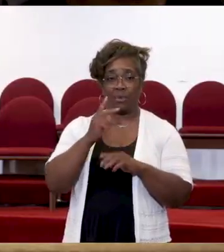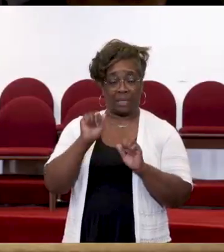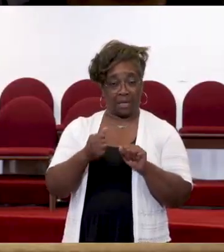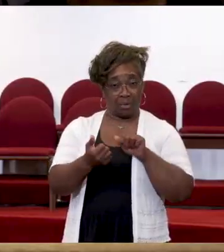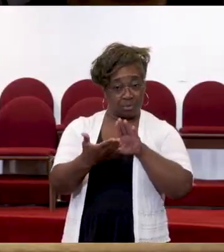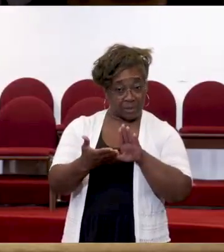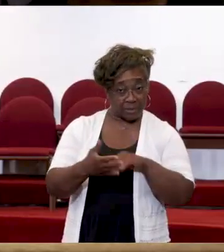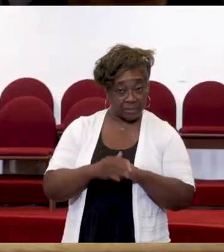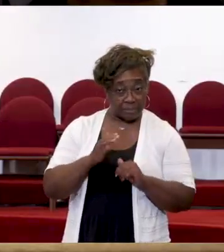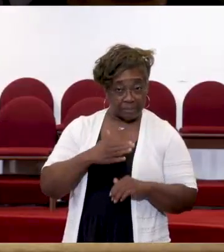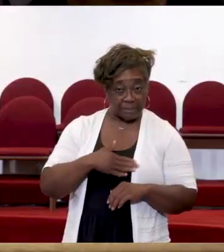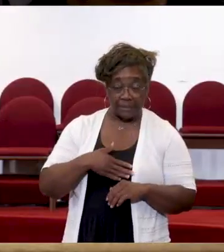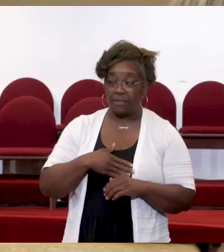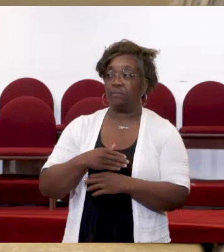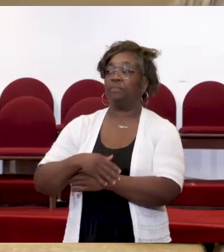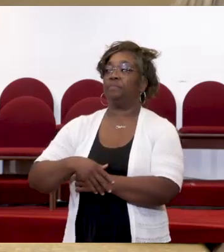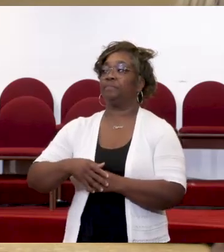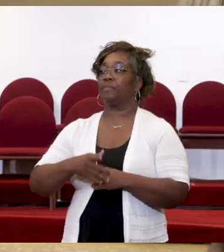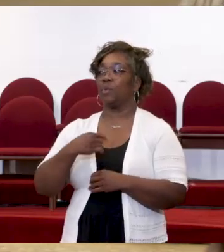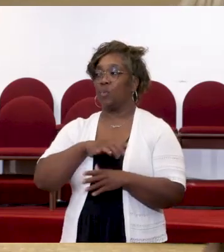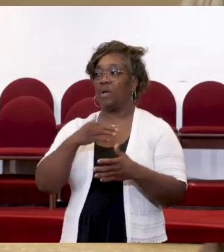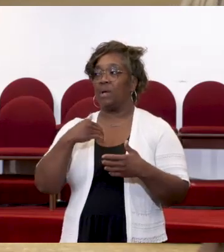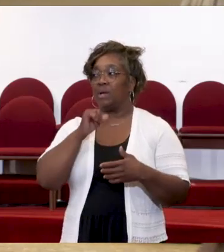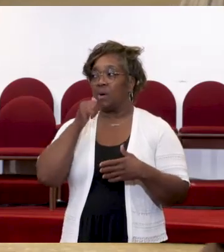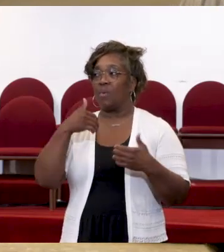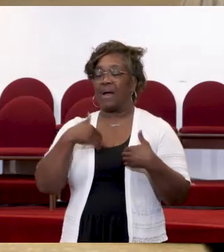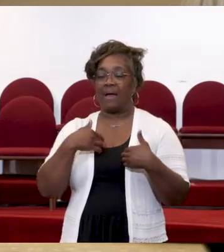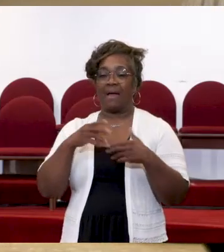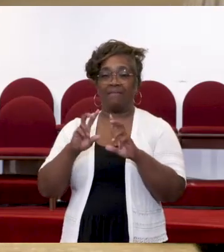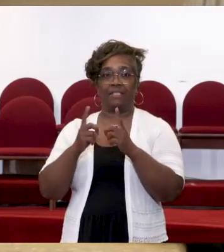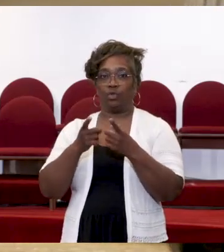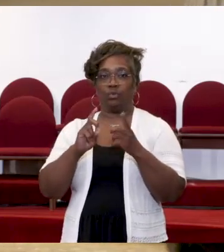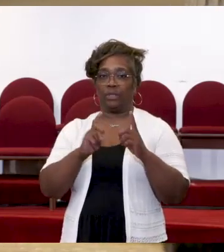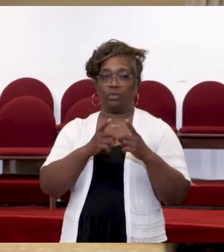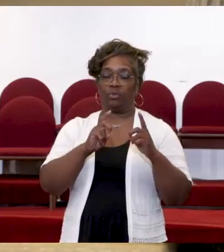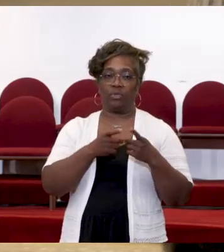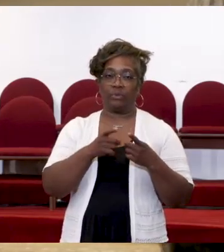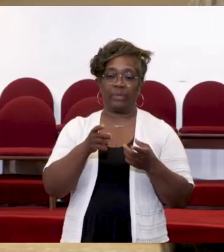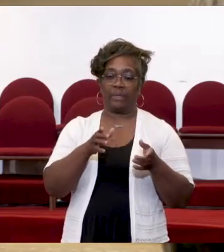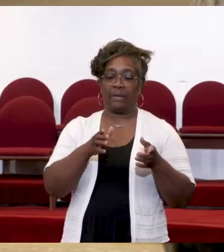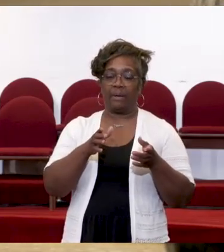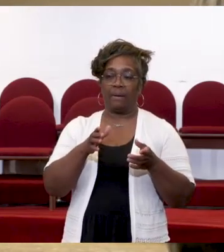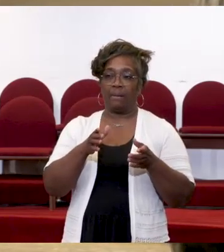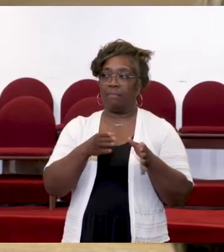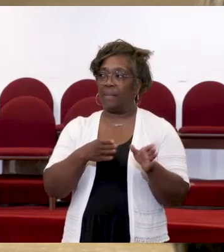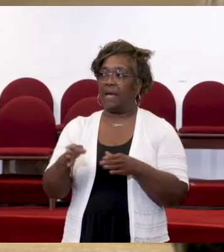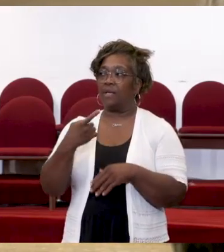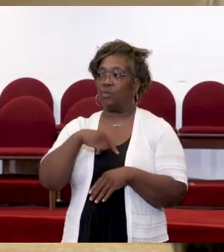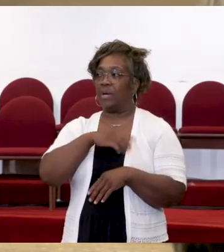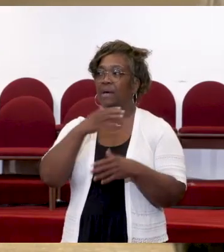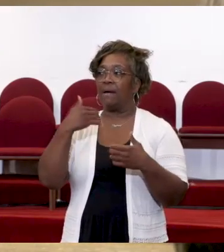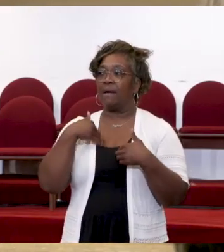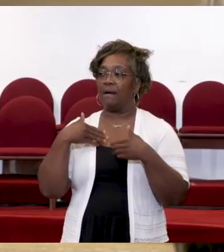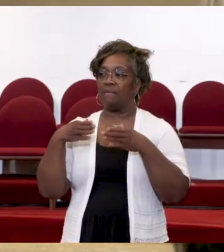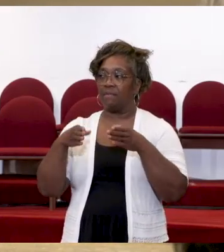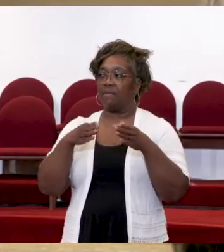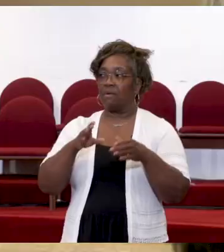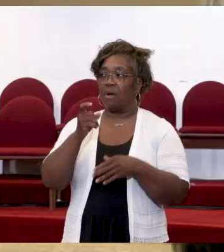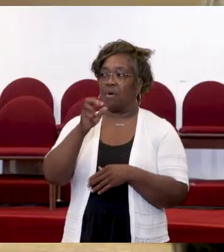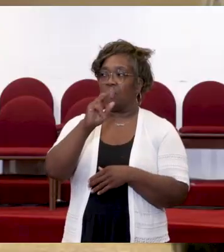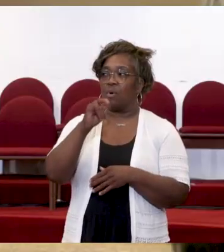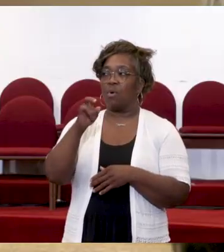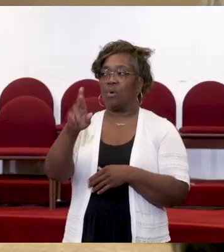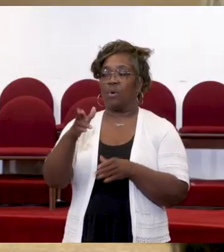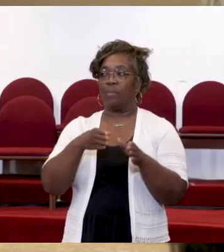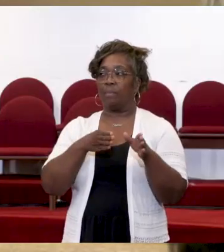Yeah, so we don't have district-wide plans. What we have is corridor plans. And we've had lots and lots of